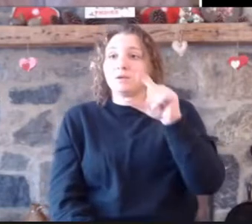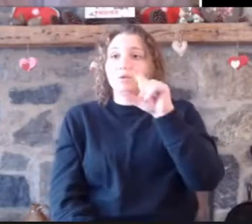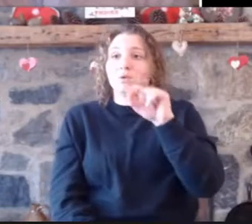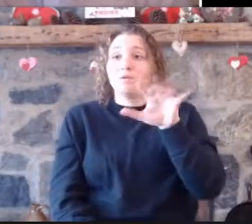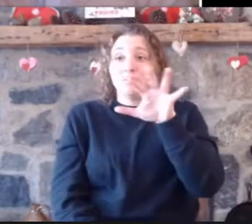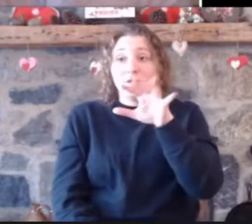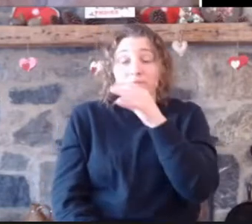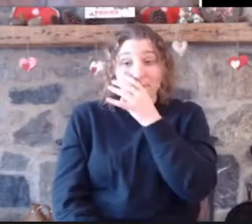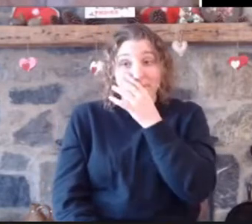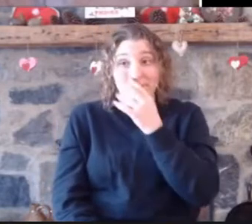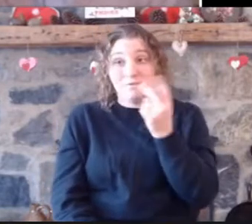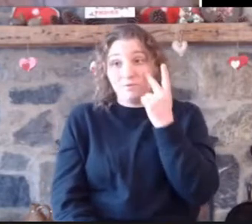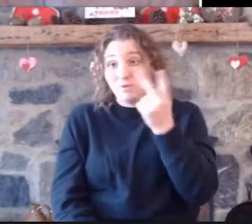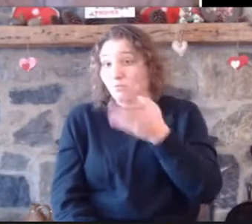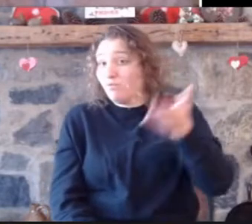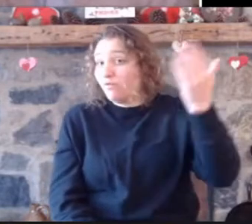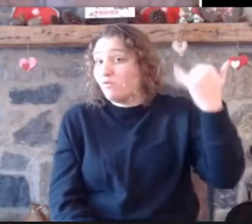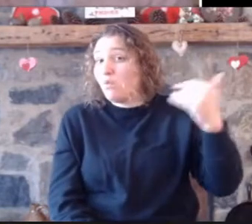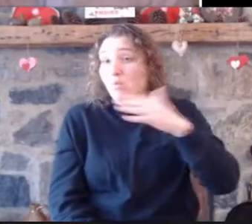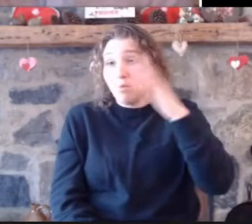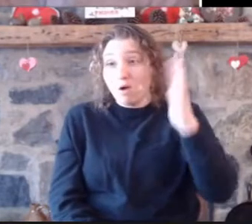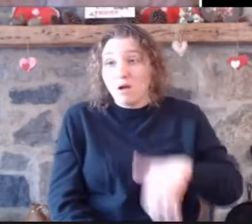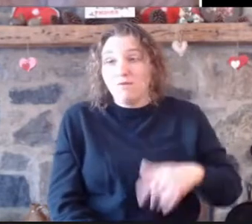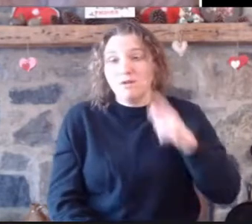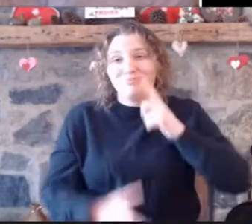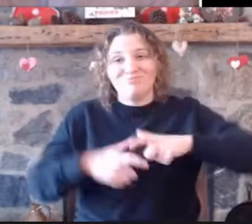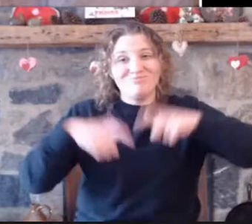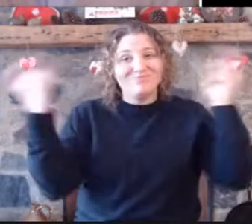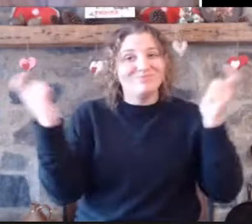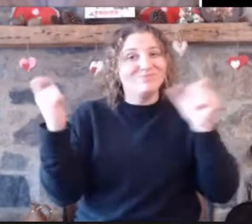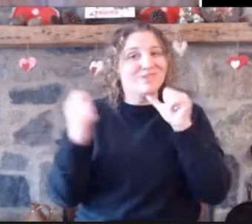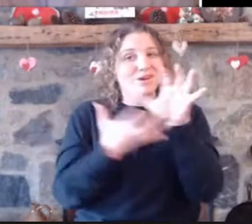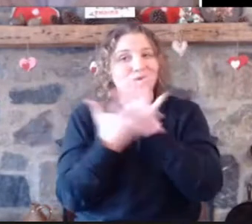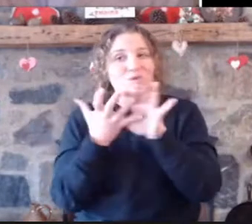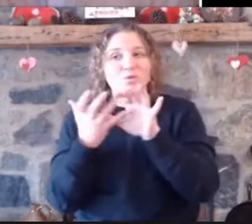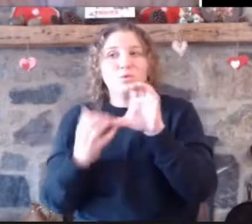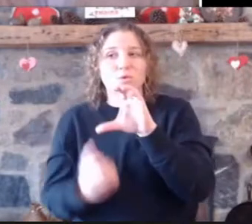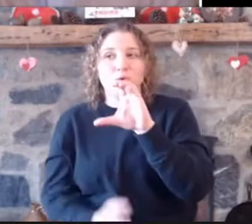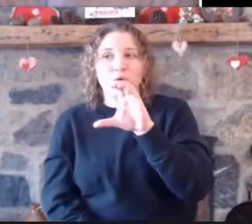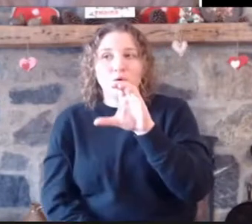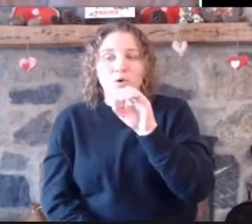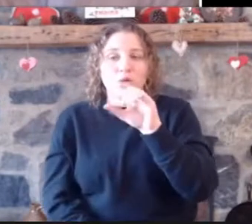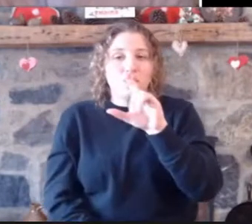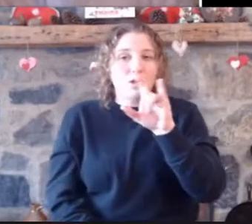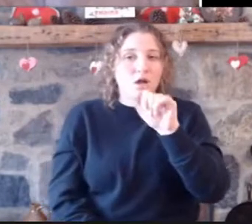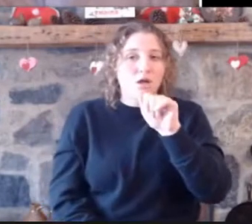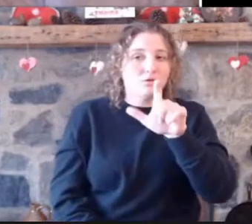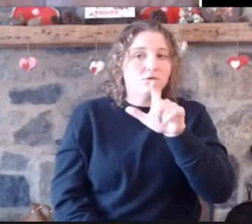breaker, something we'd never seen before. This is a giant squid, not to be confused with the colossal squid. And